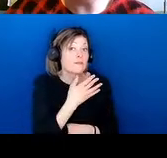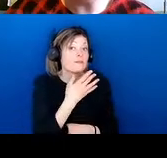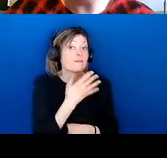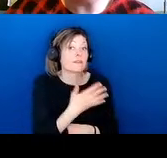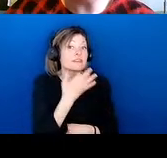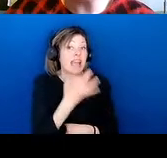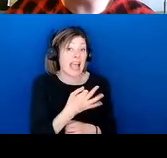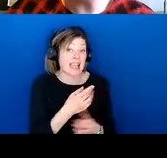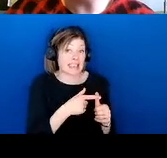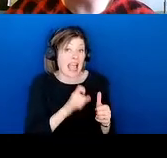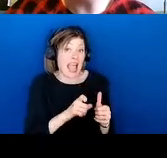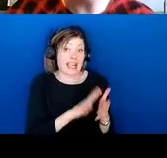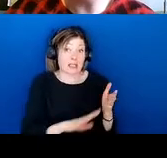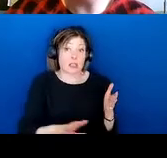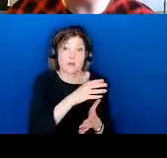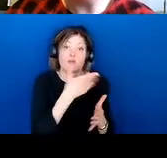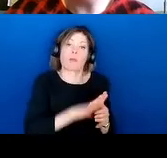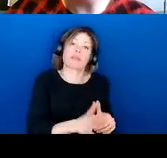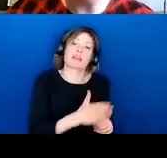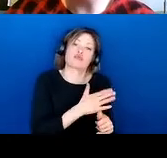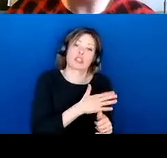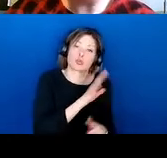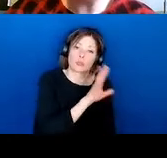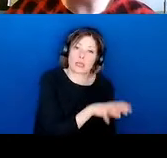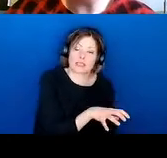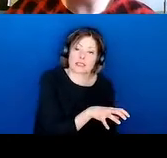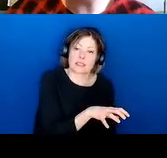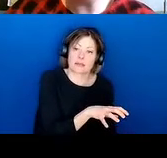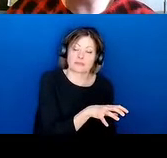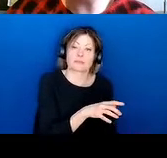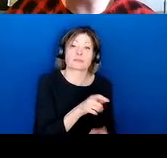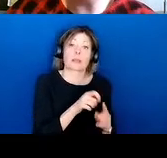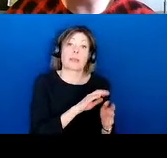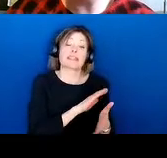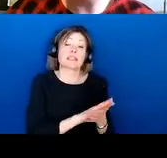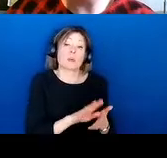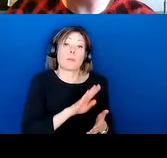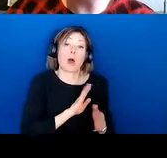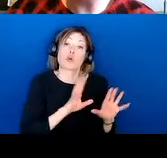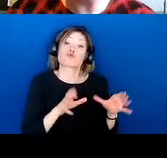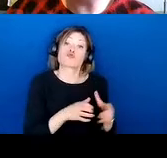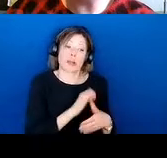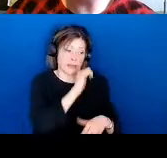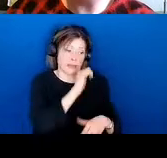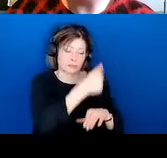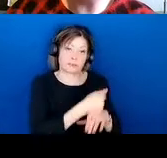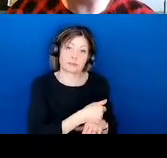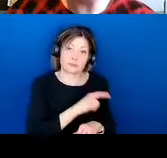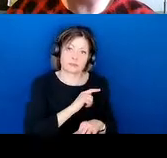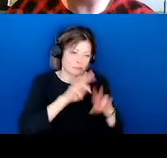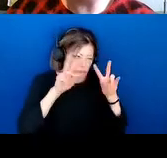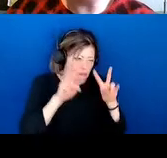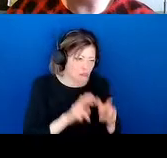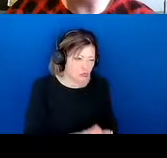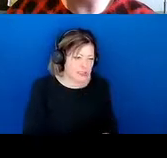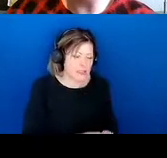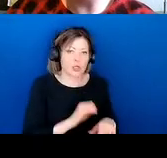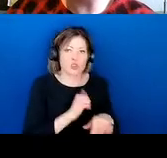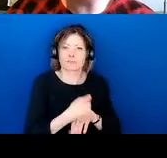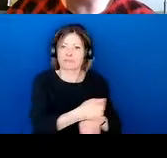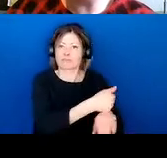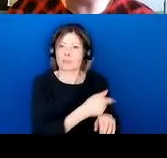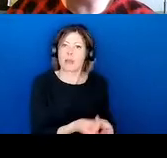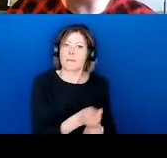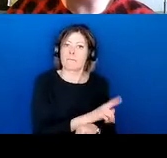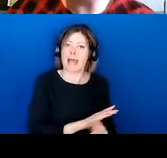250-acre site. Painshill Park Trust was formed to research and restore Painshill